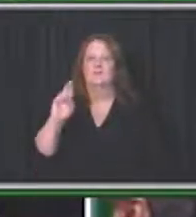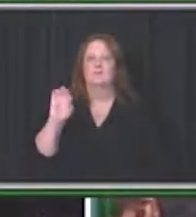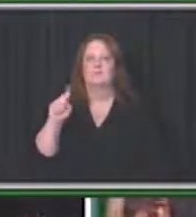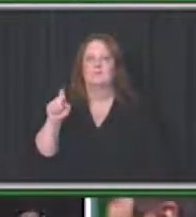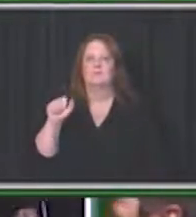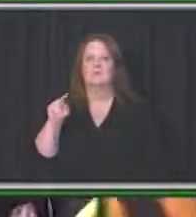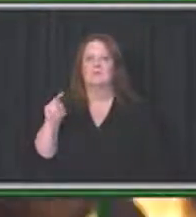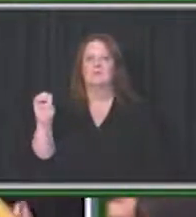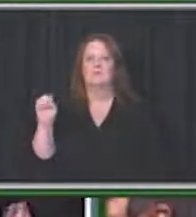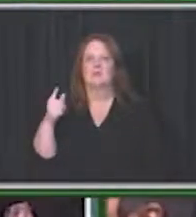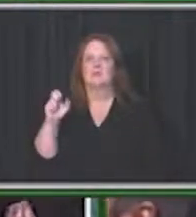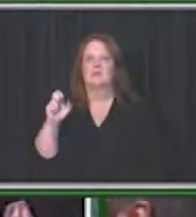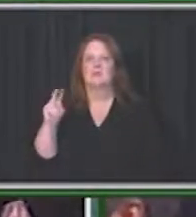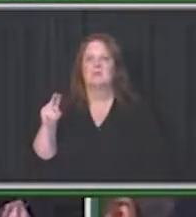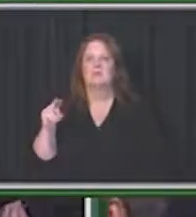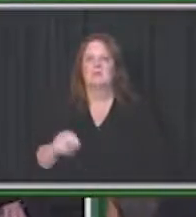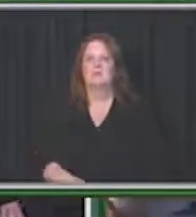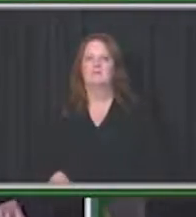Roxanne Grijalman.